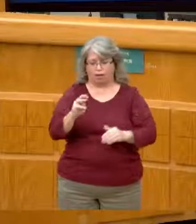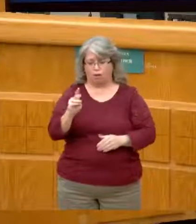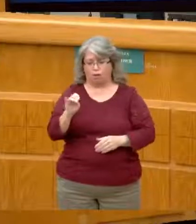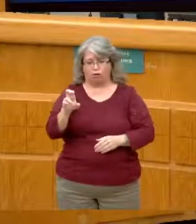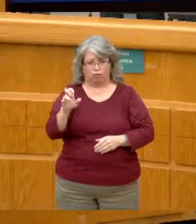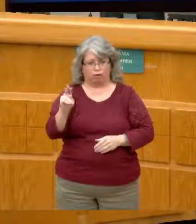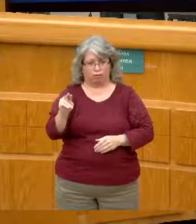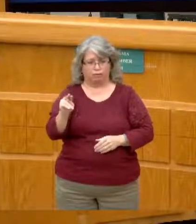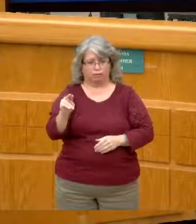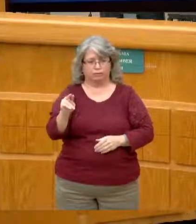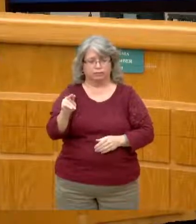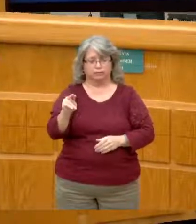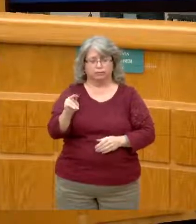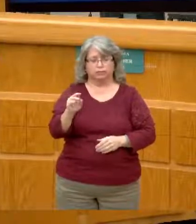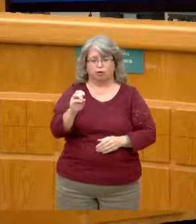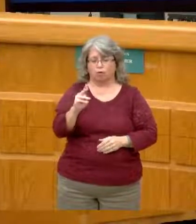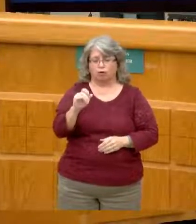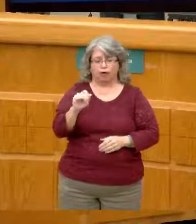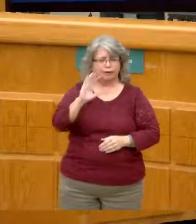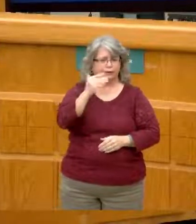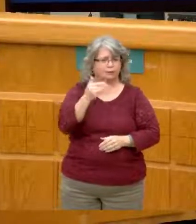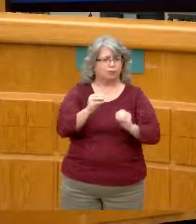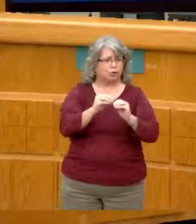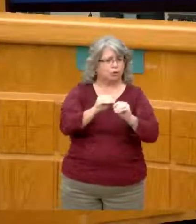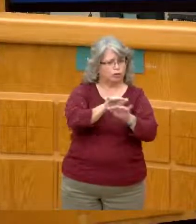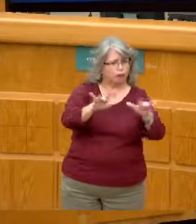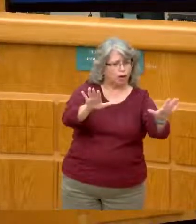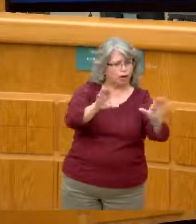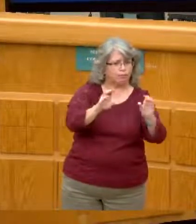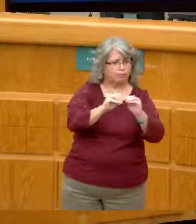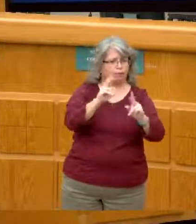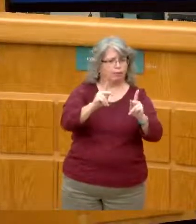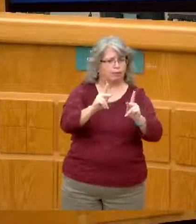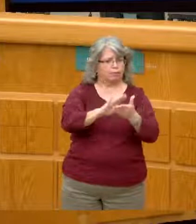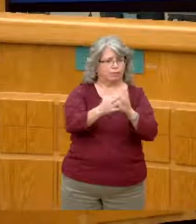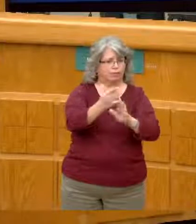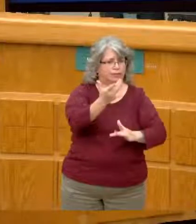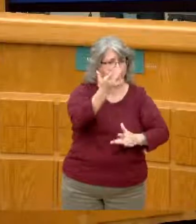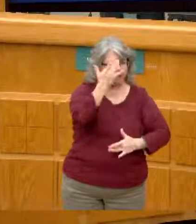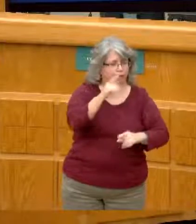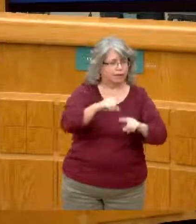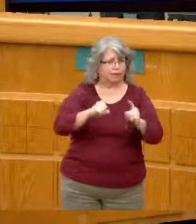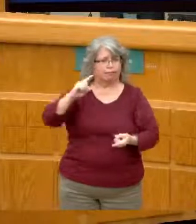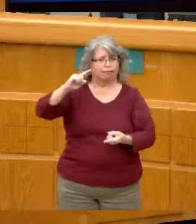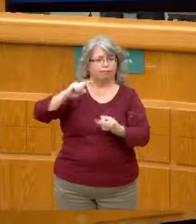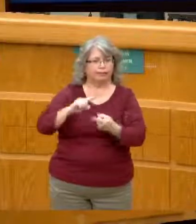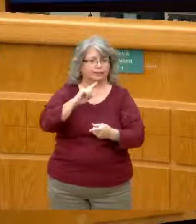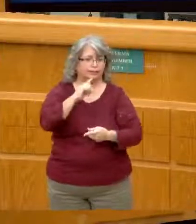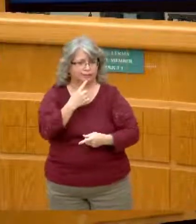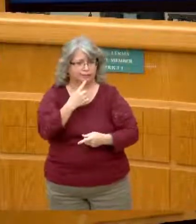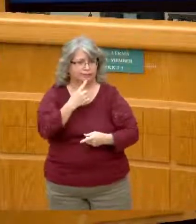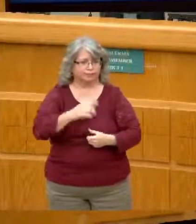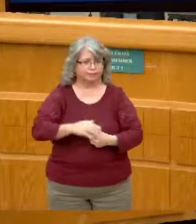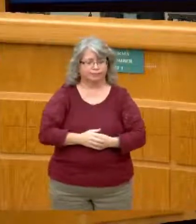less serious concerns about it, less disease process about it. Next slide.